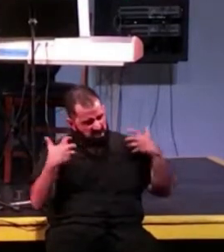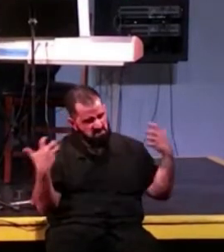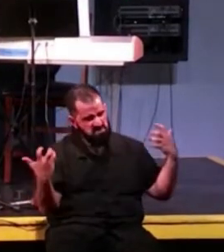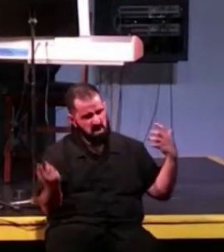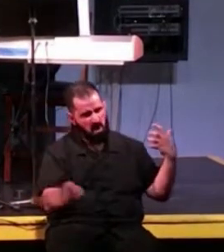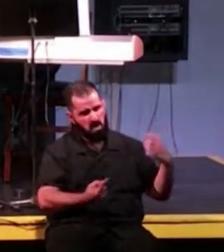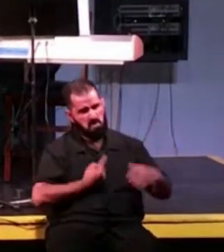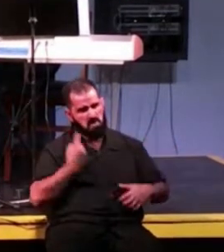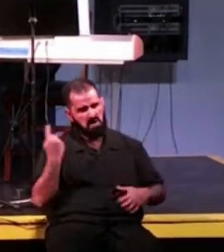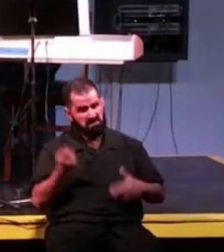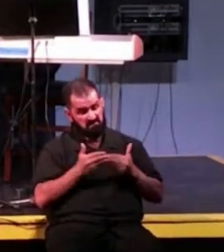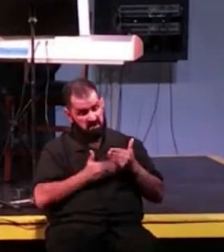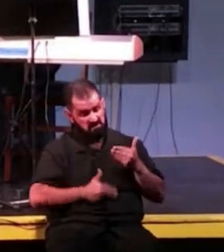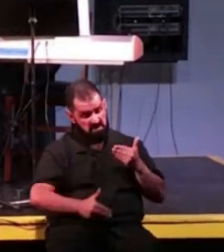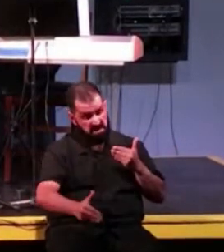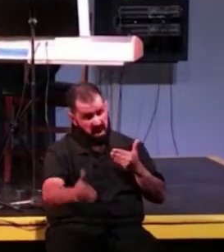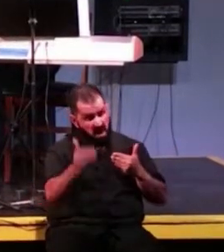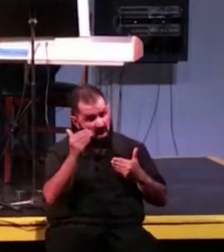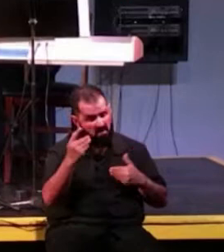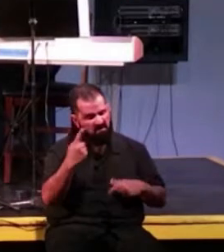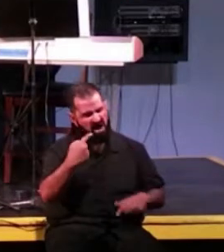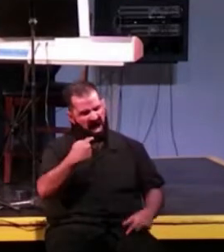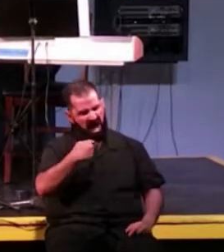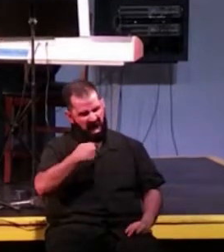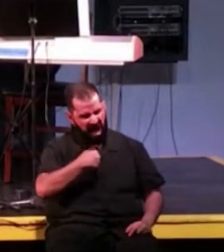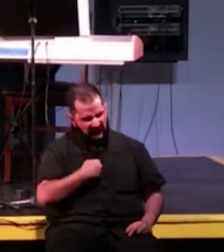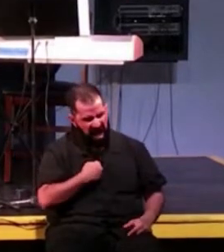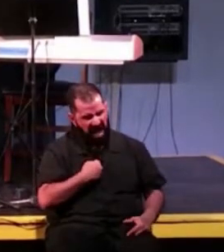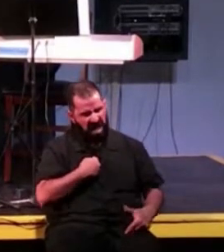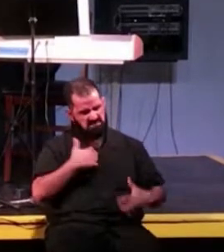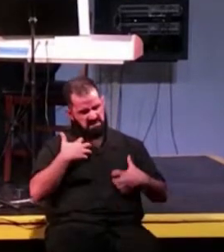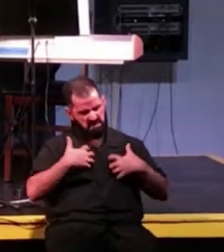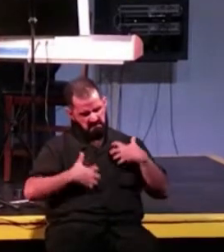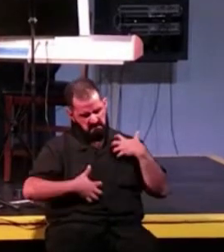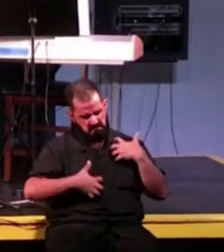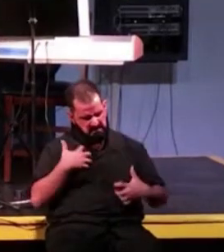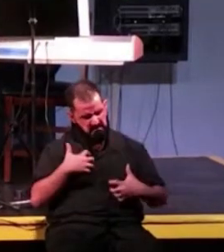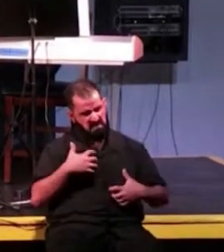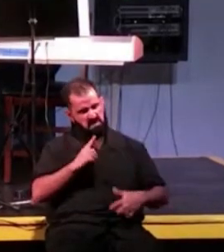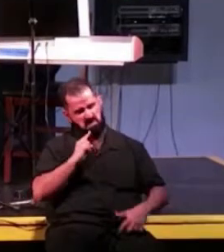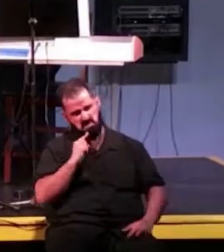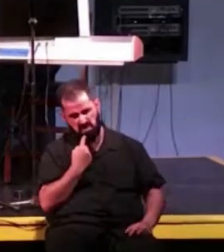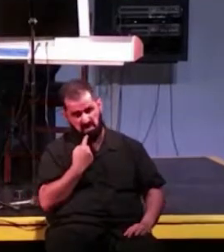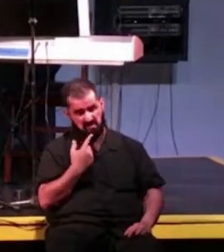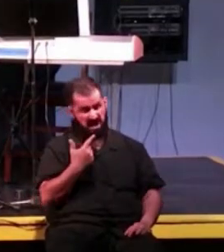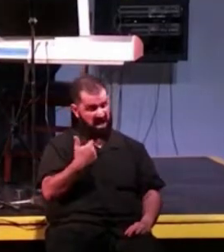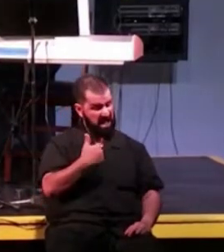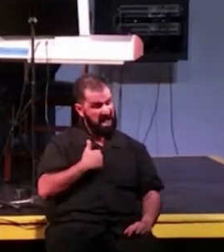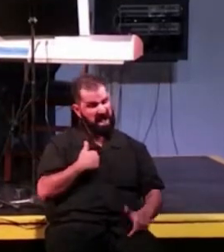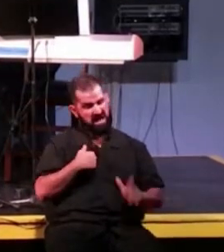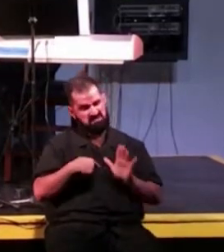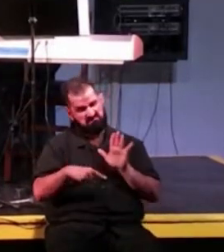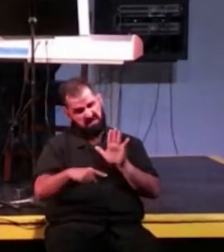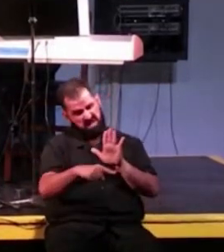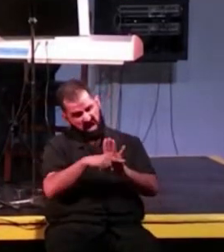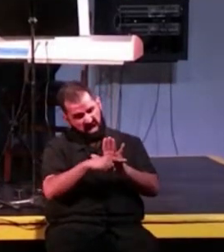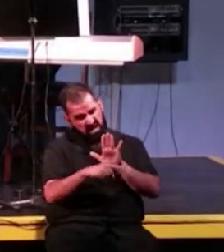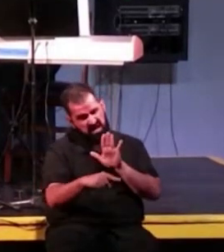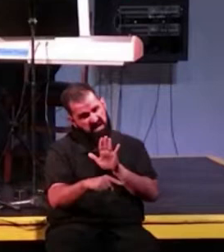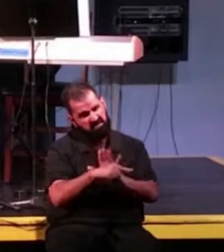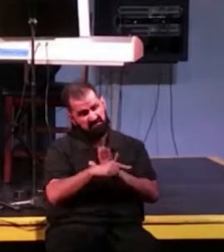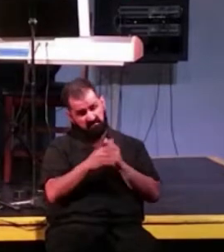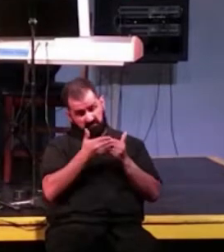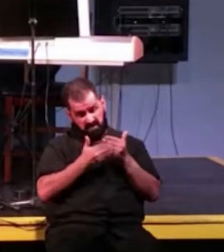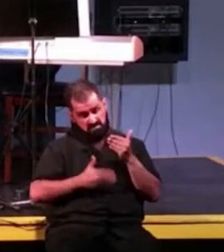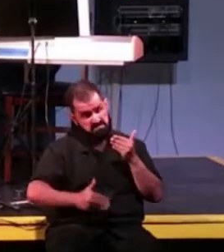time. From now on, I'm a bubble burster. From now on, I am negative. From now